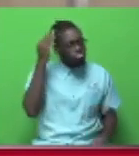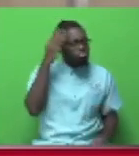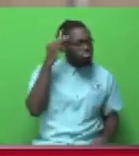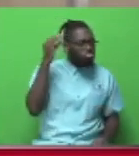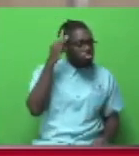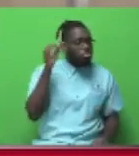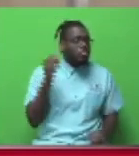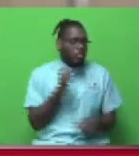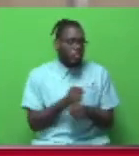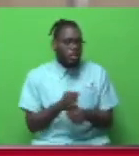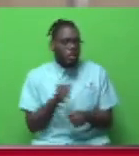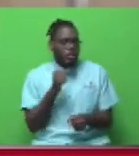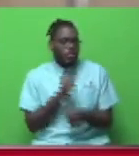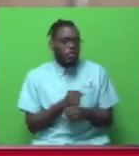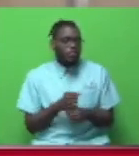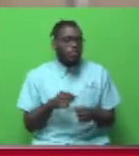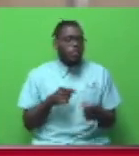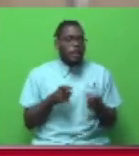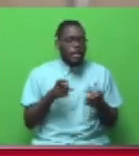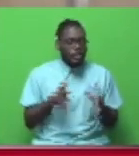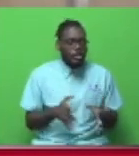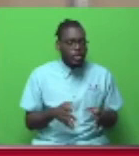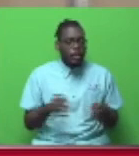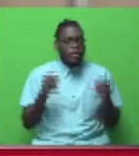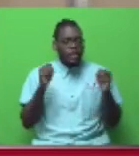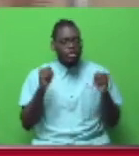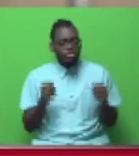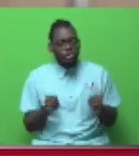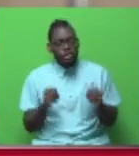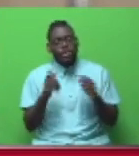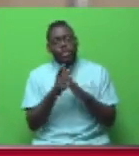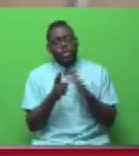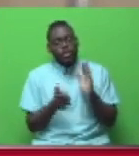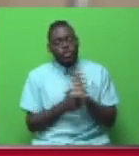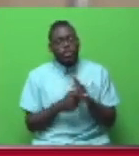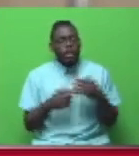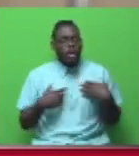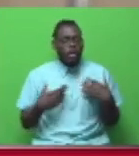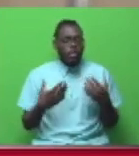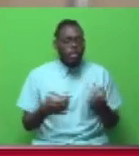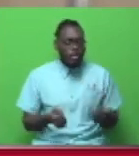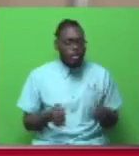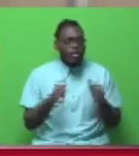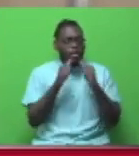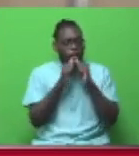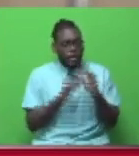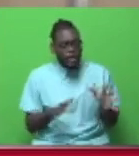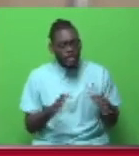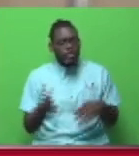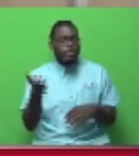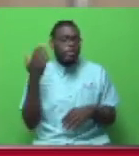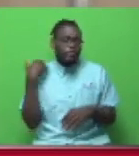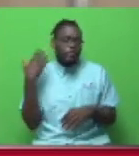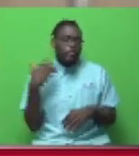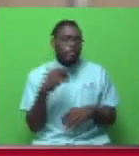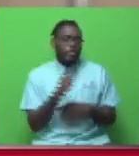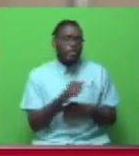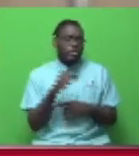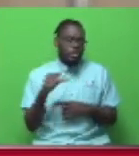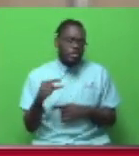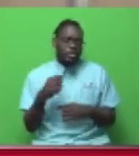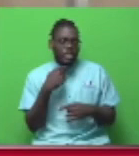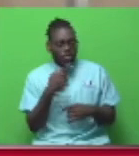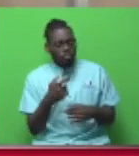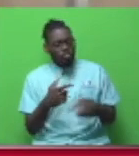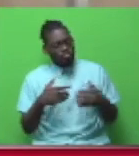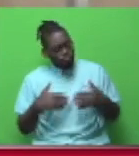as the minister in that ministry. I was given the full blessings by the previous Attorney General, and of course, I know I have the blessings of the current Attorney